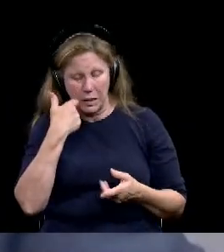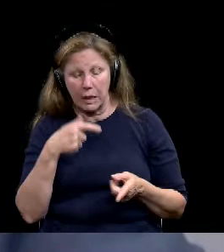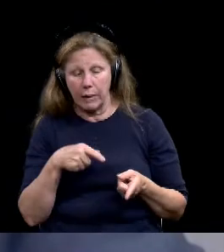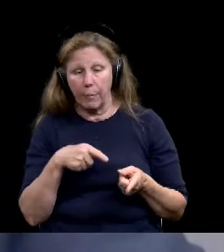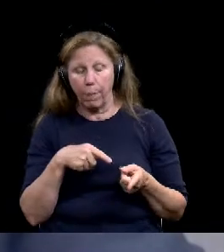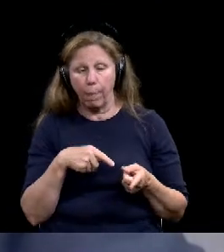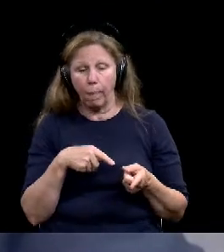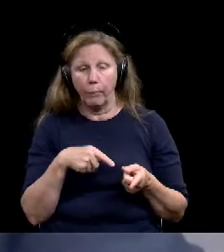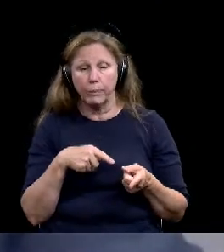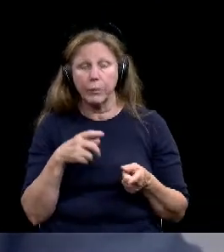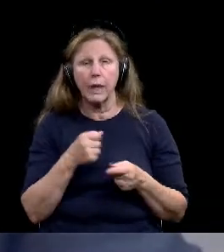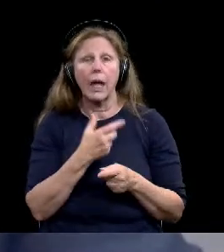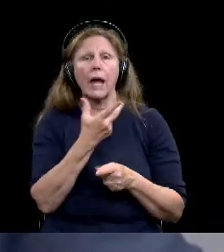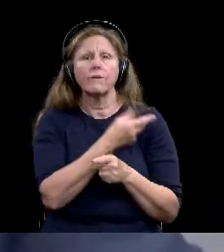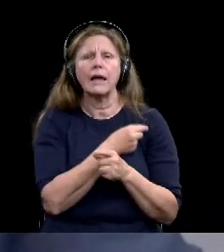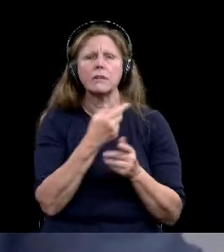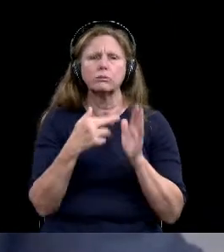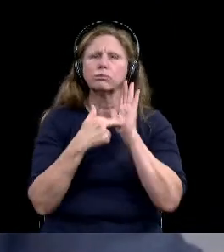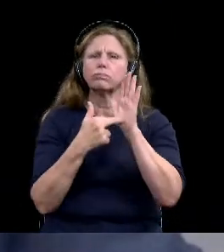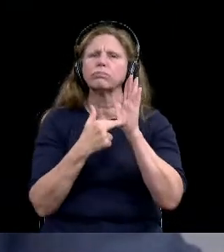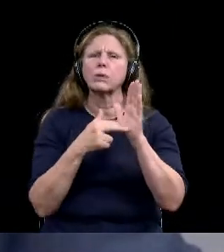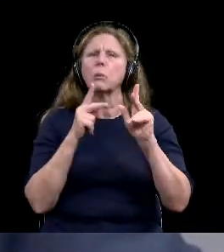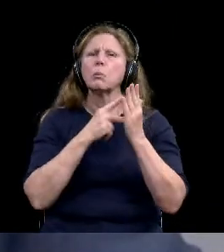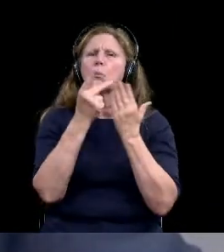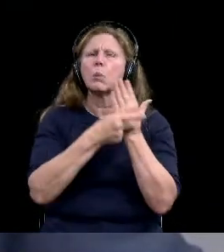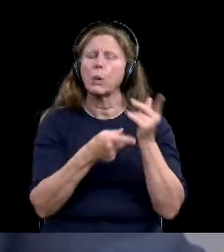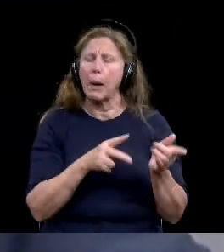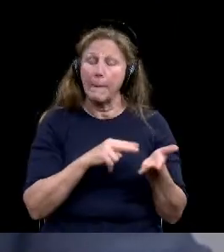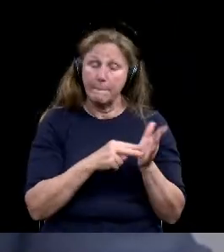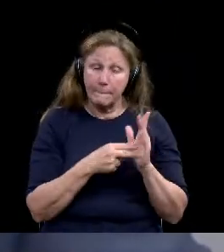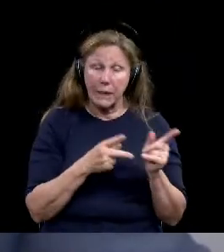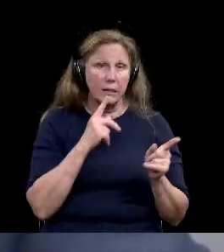a mission to engage and empower our community members